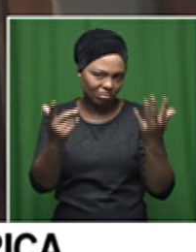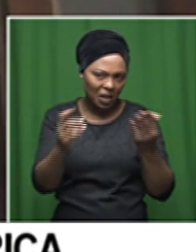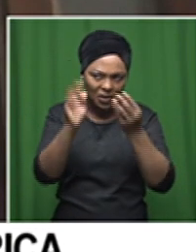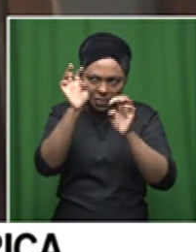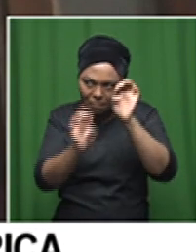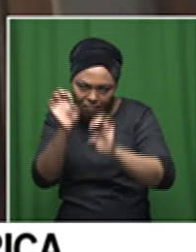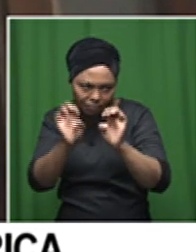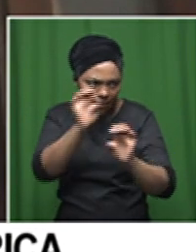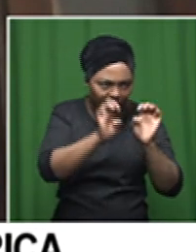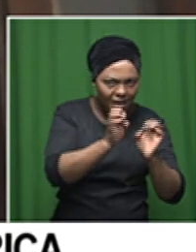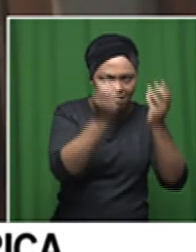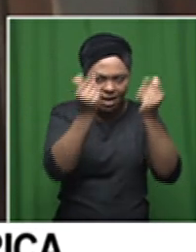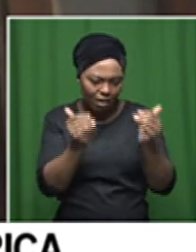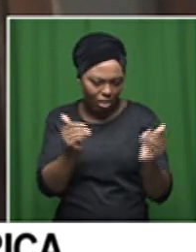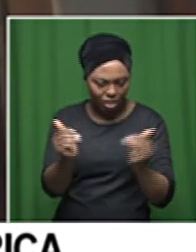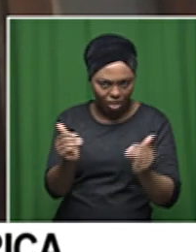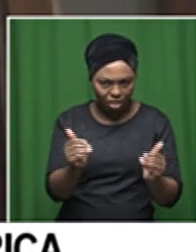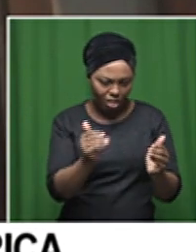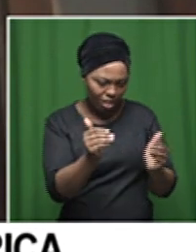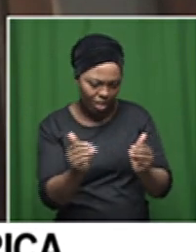reassess our finances so that it covers